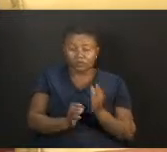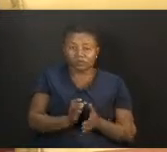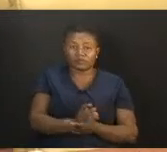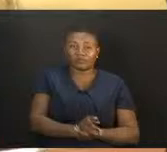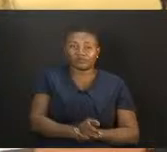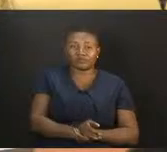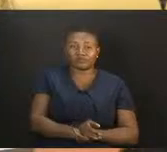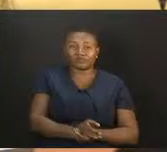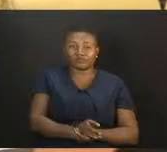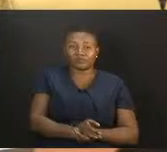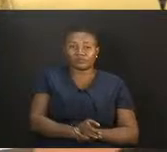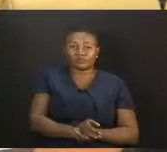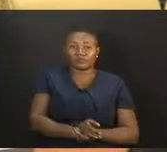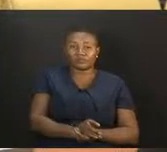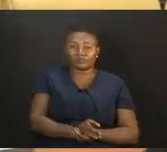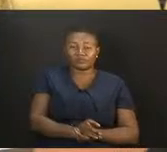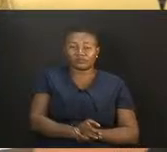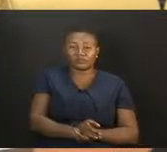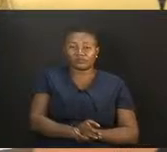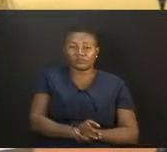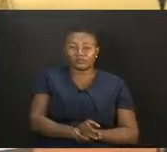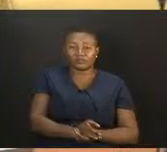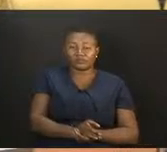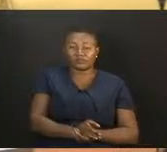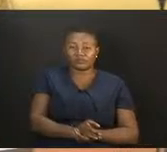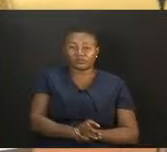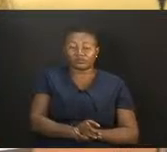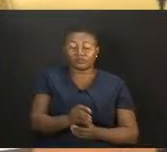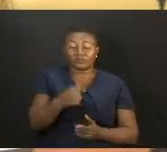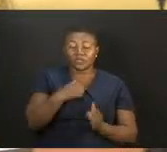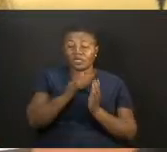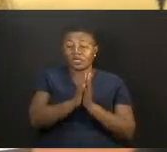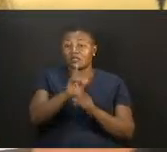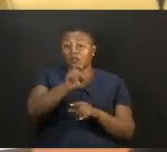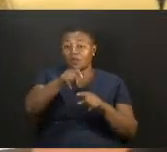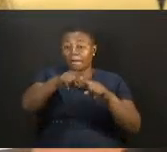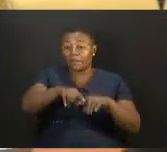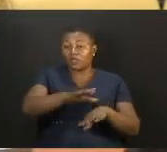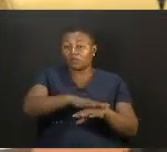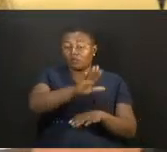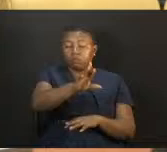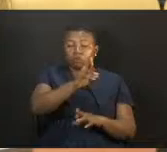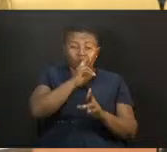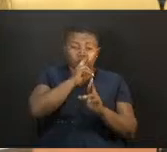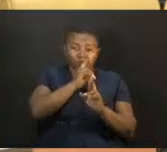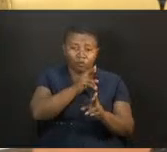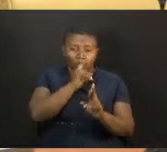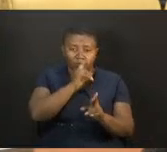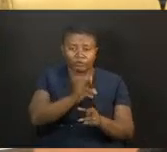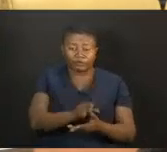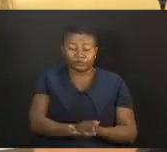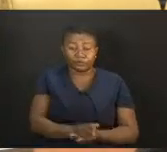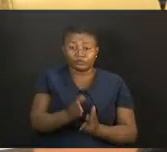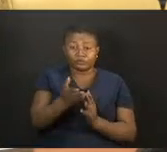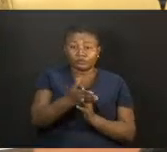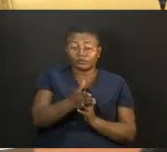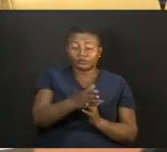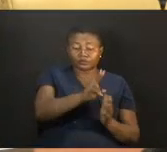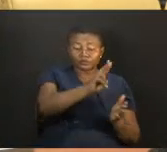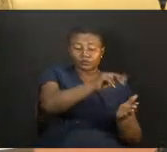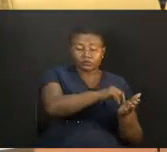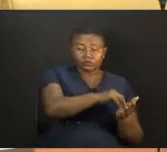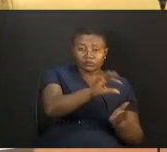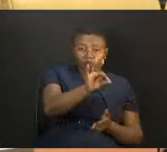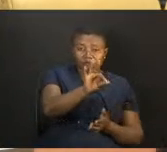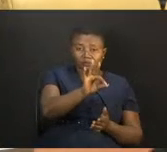I'm asking this question with regards to the answer you gave, that between 2009 and